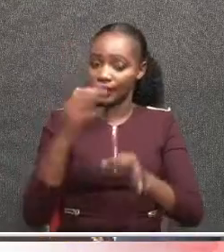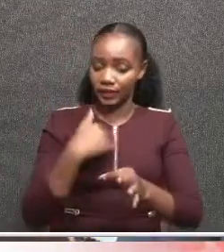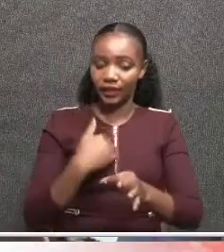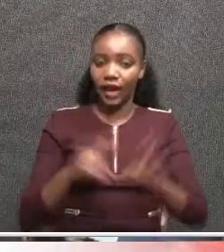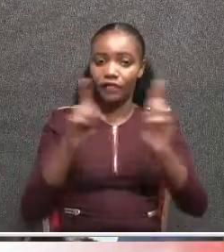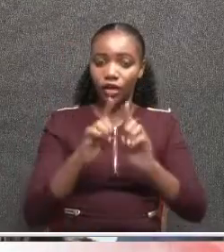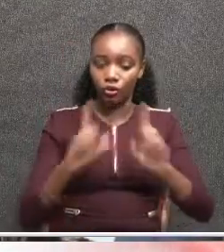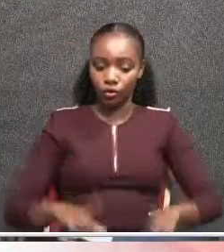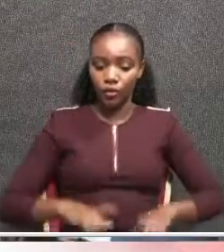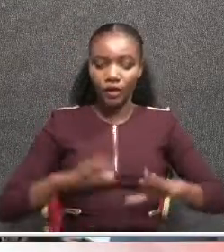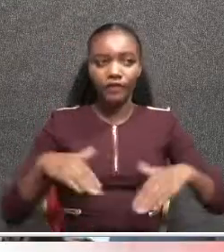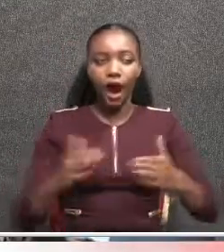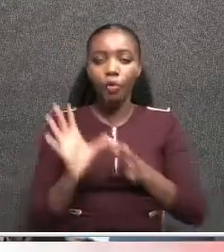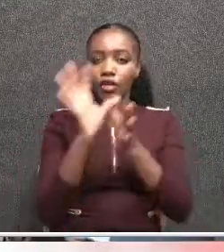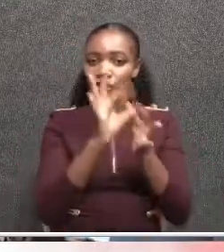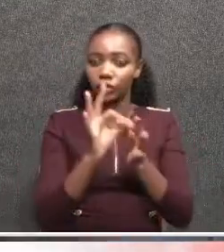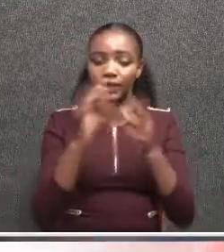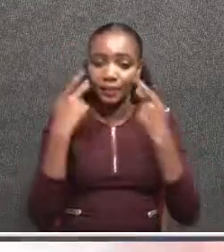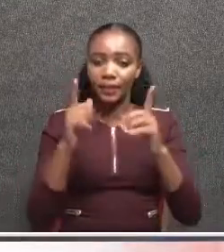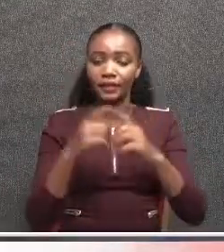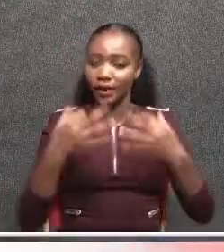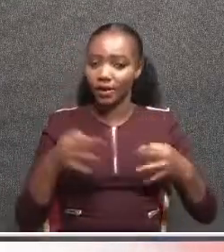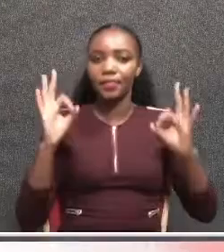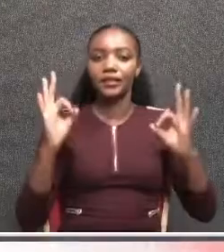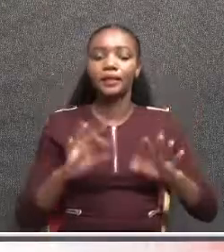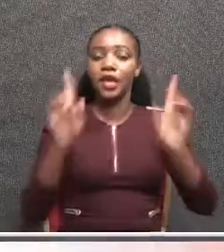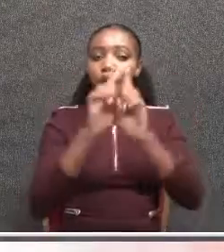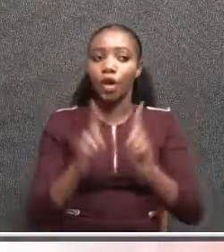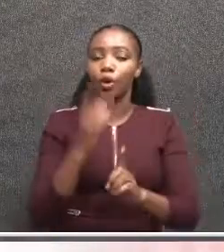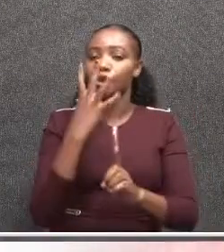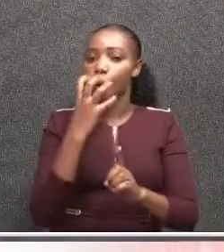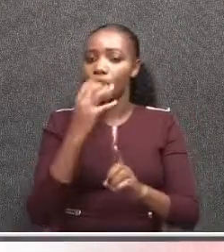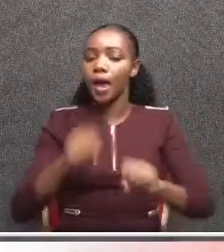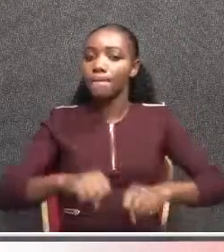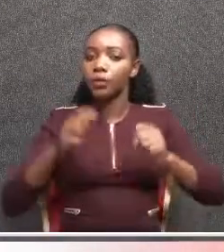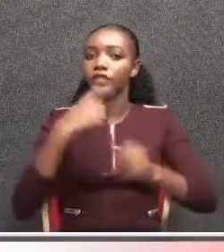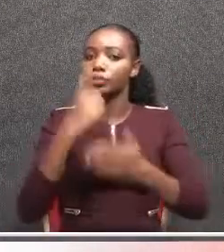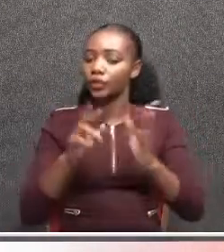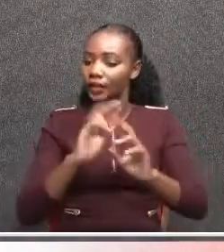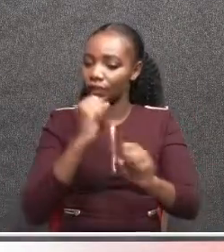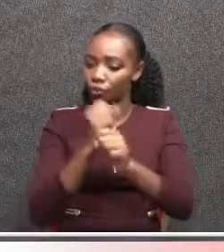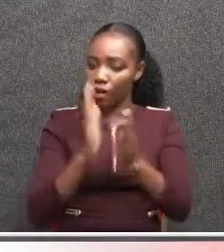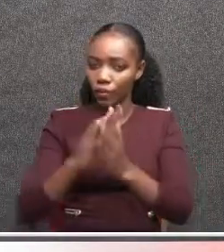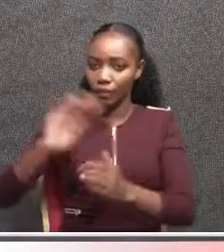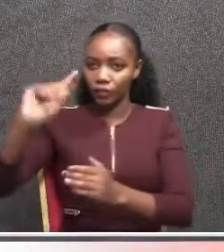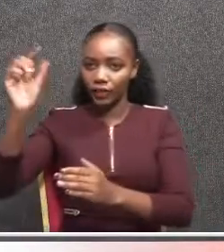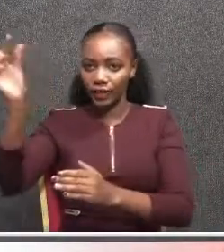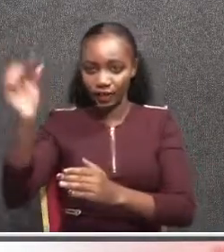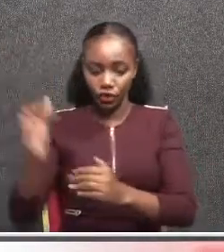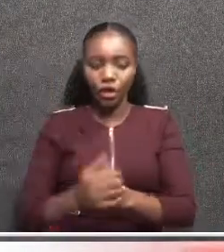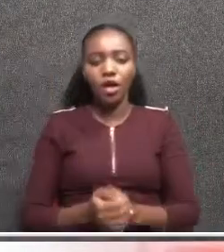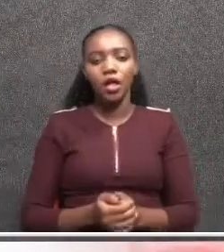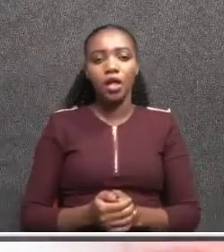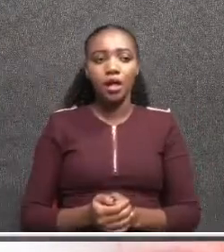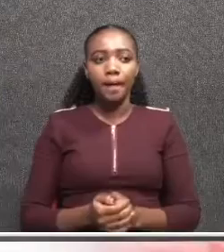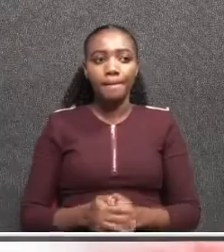in unity, peace and liberty. ODM says he's willing to work with the region and smaller parties from the mountain. Led